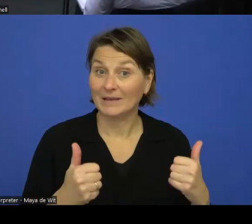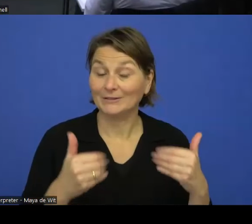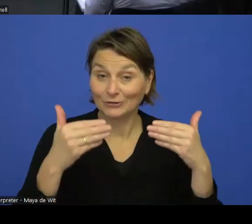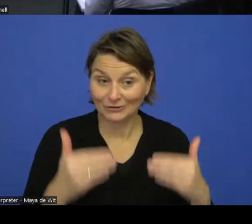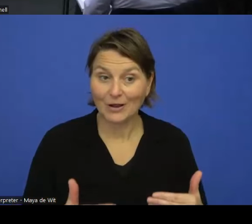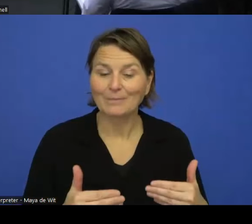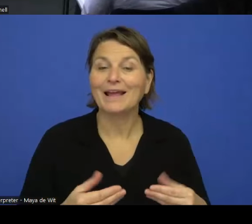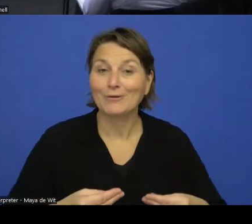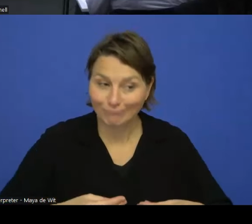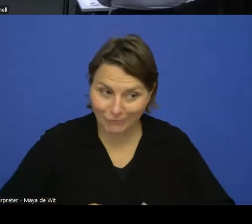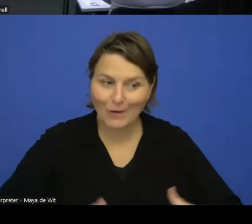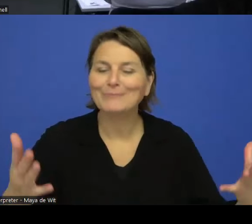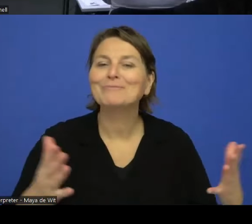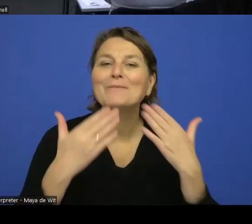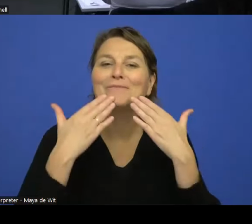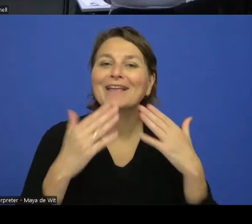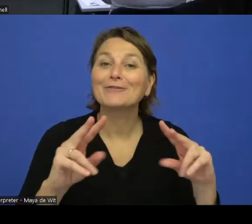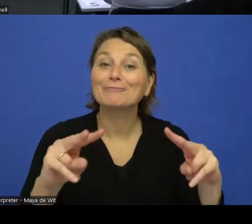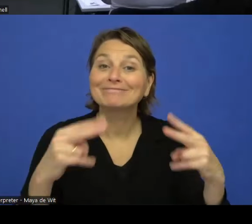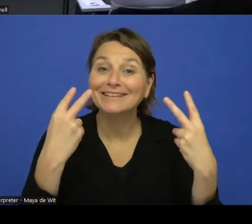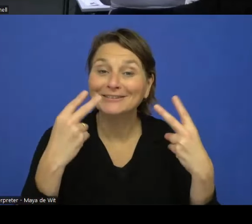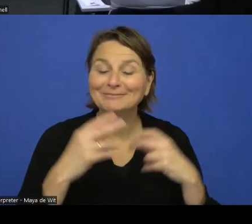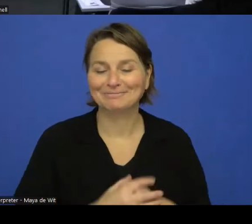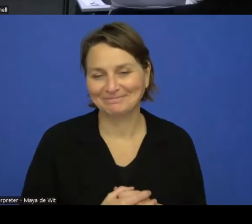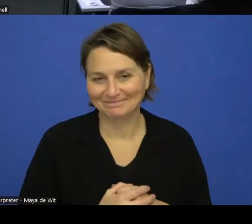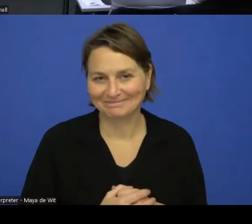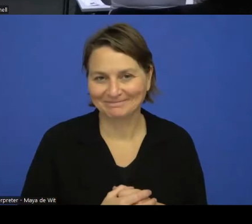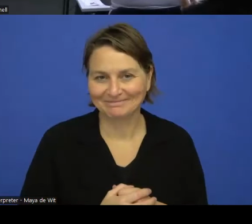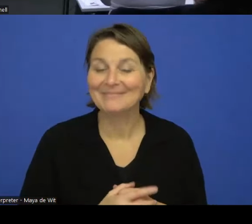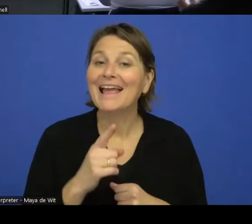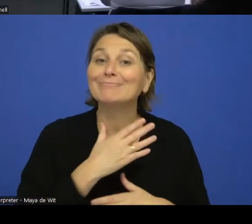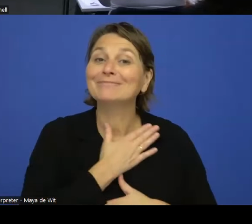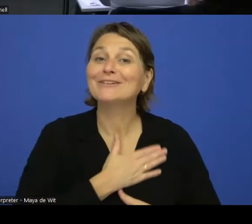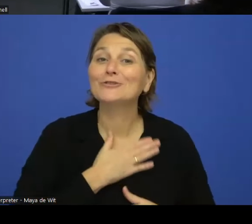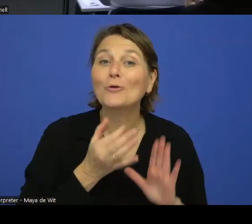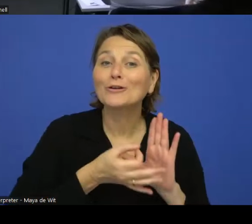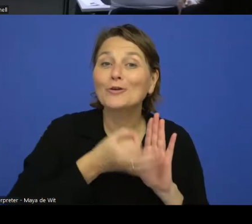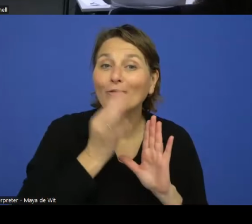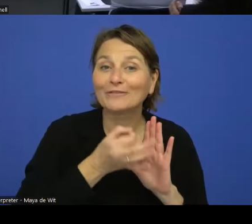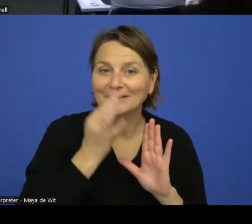So thank you very much for your attention, and enjoy coffee.